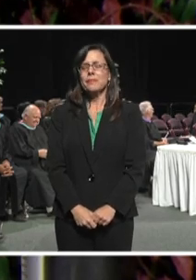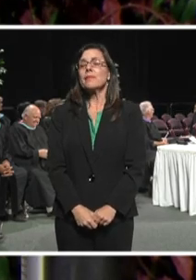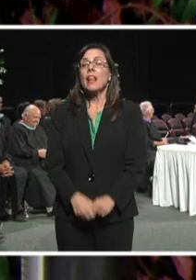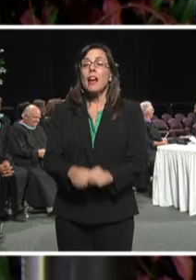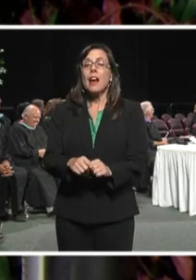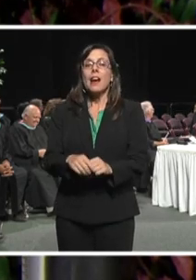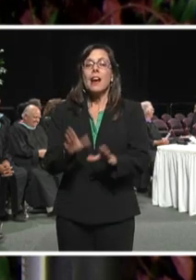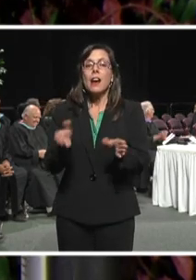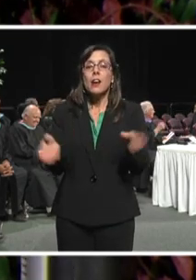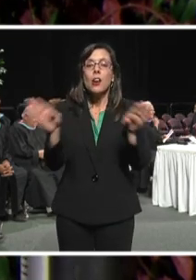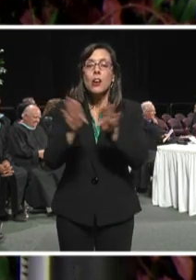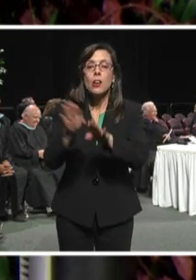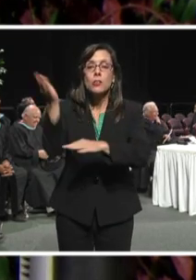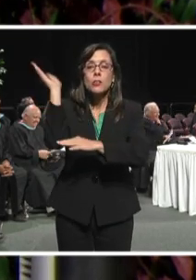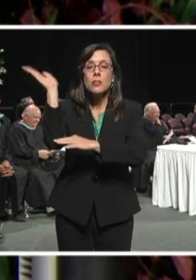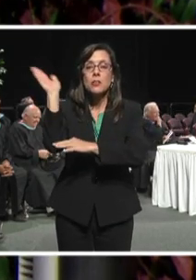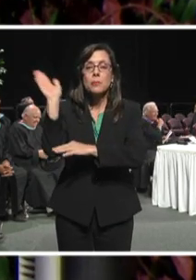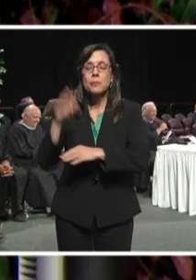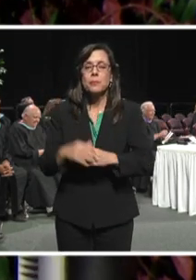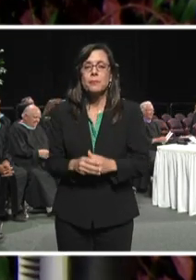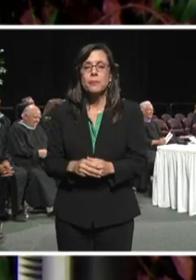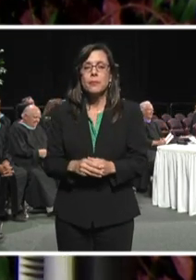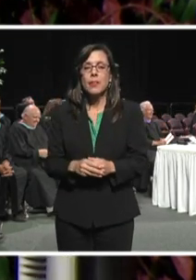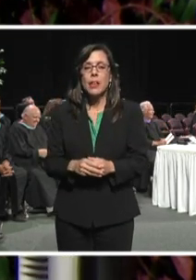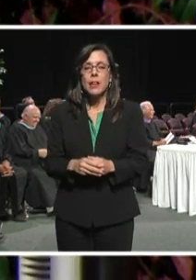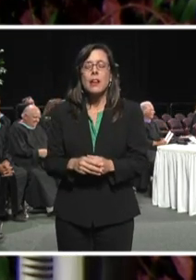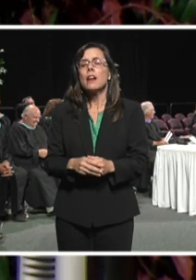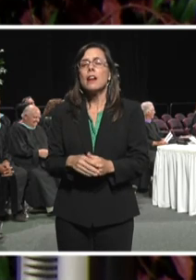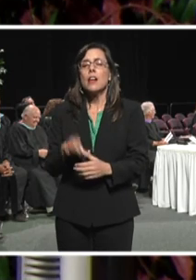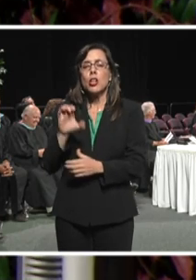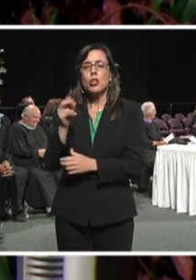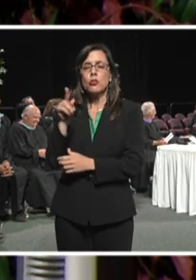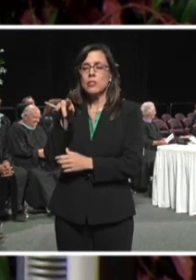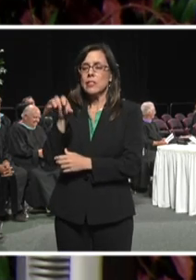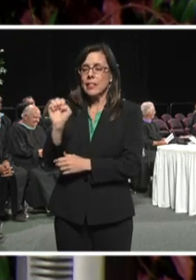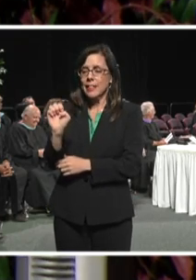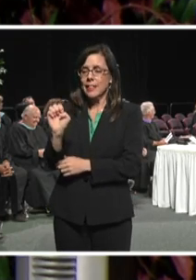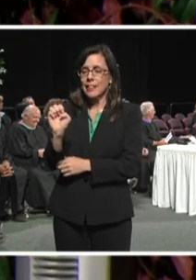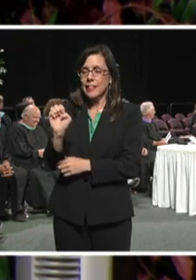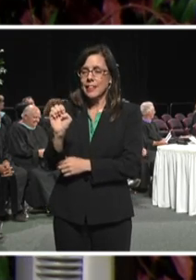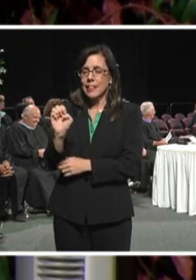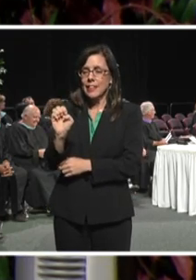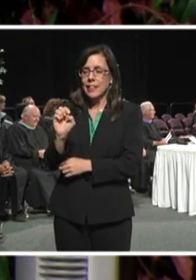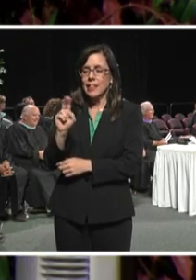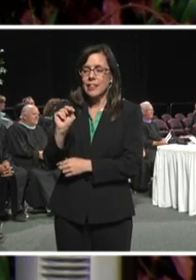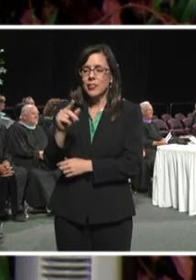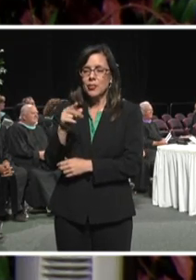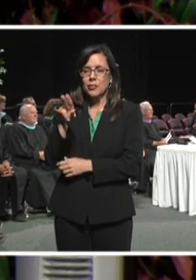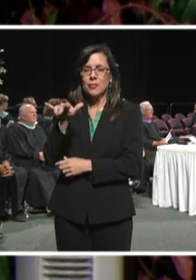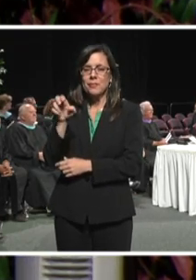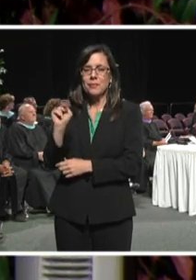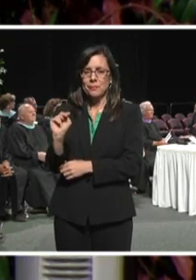Our closing remarks will be offered by Ms. Christy Nguyen.